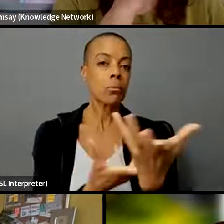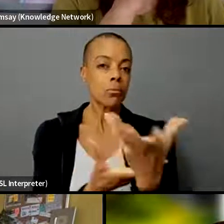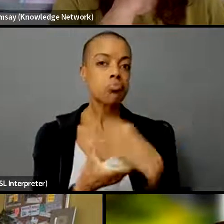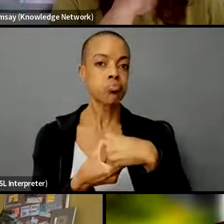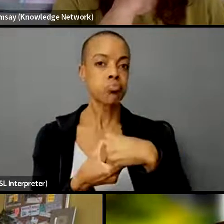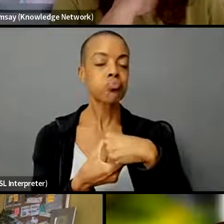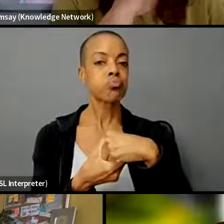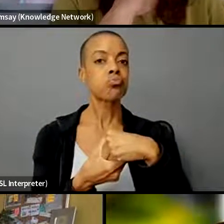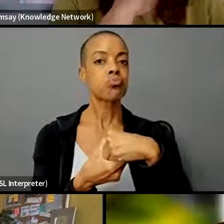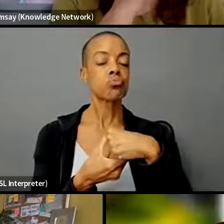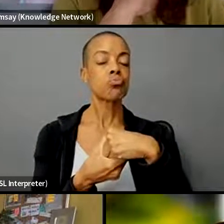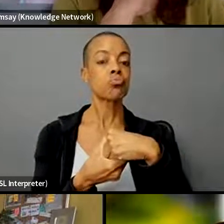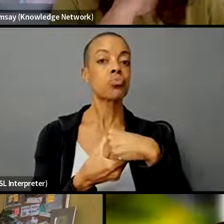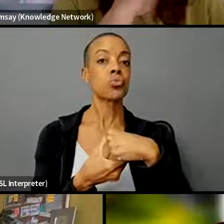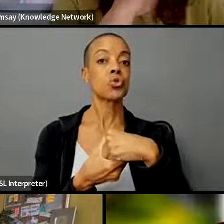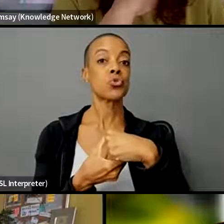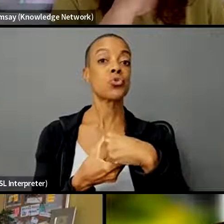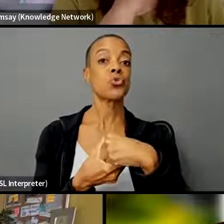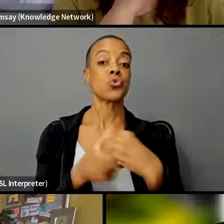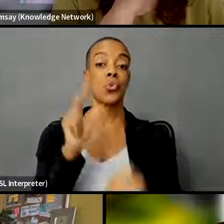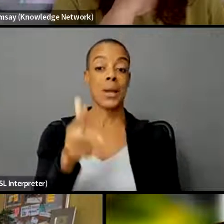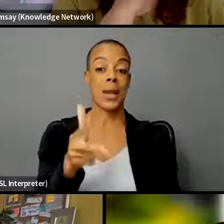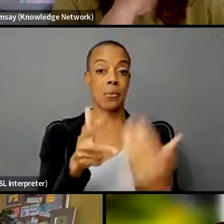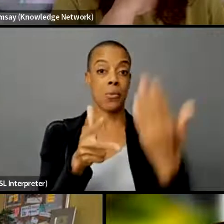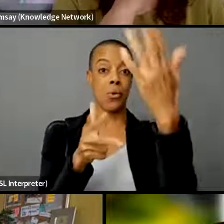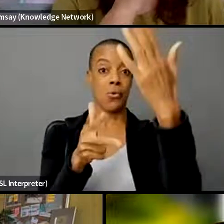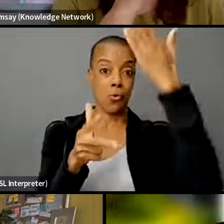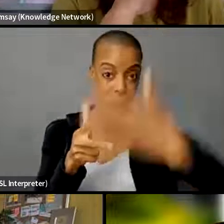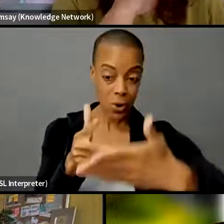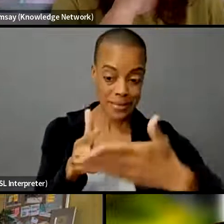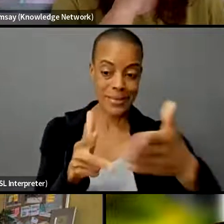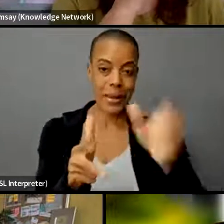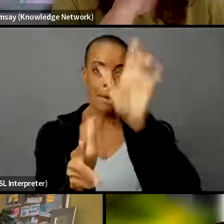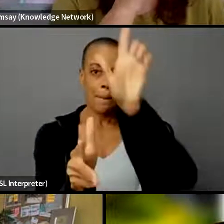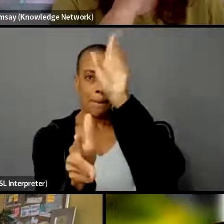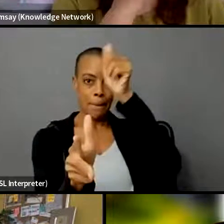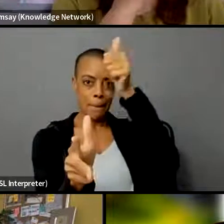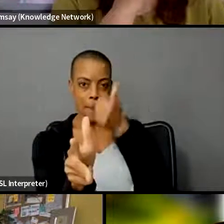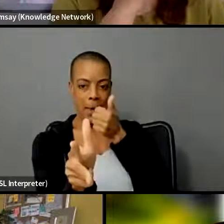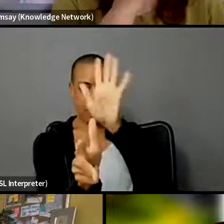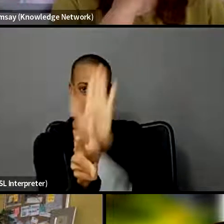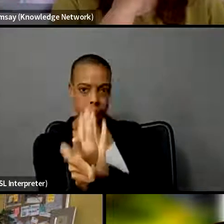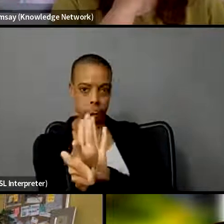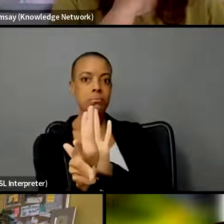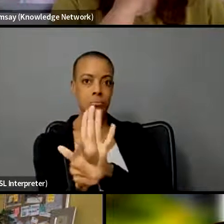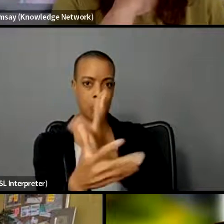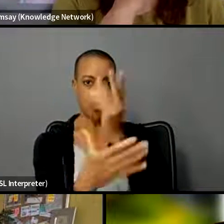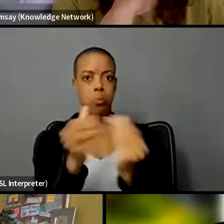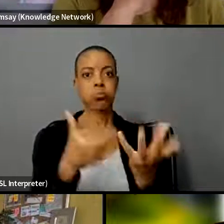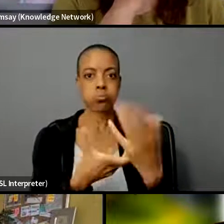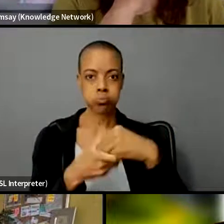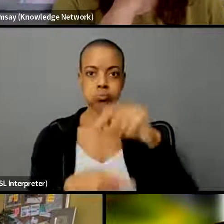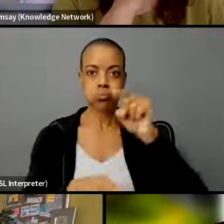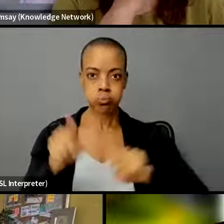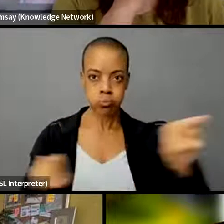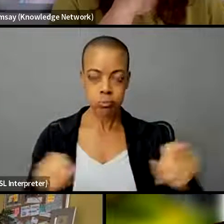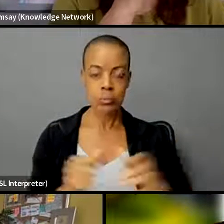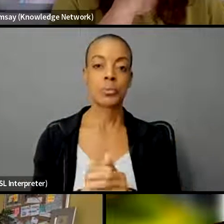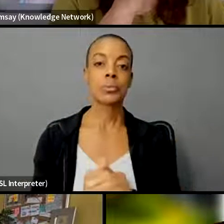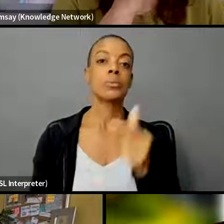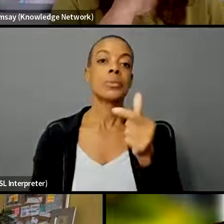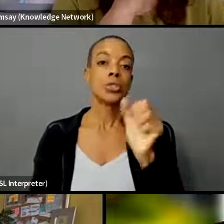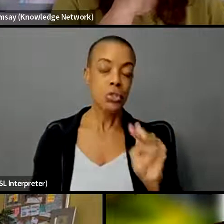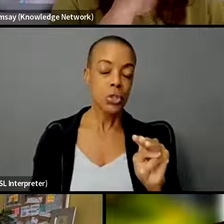in front of the camera and behind the lens. We give a broadcast license for 6 years, all CBC platforms, including GEM,